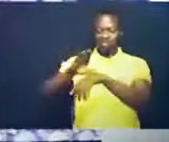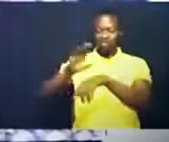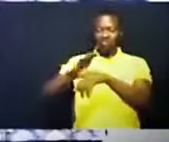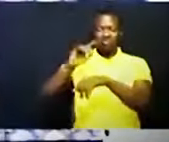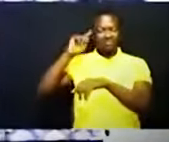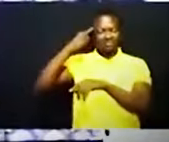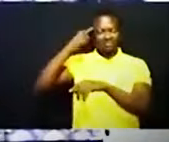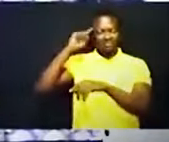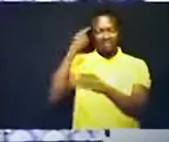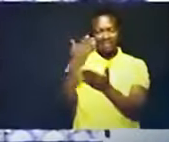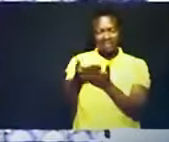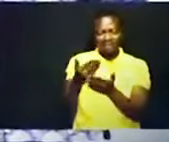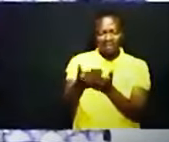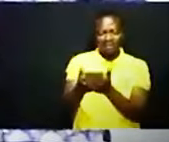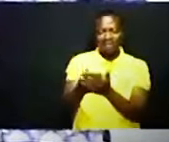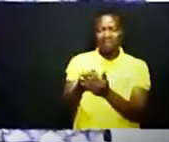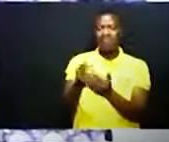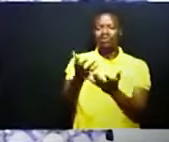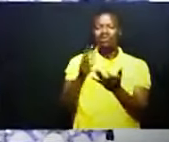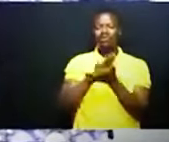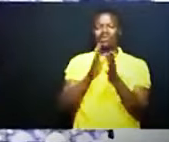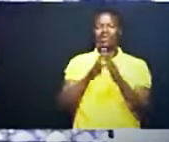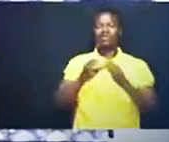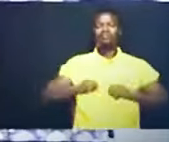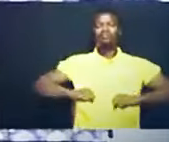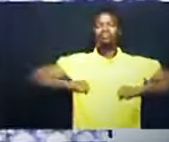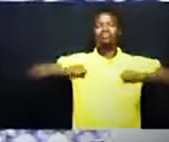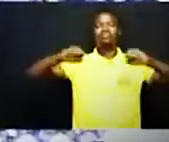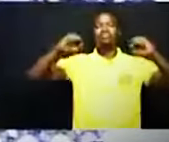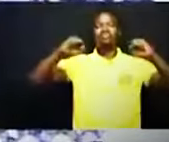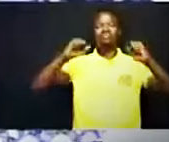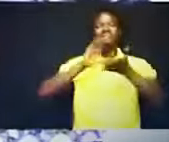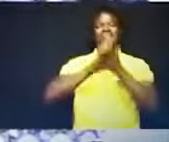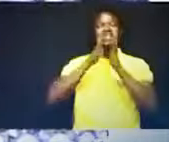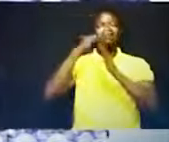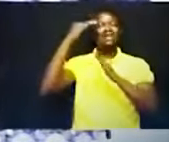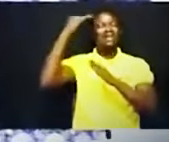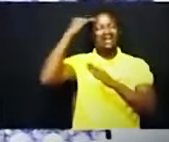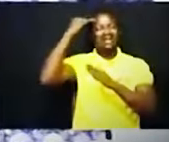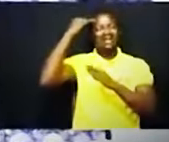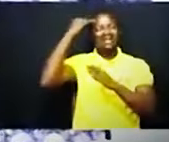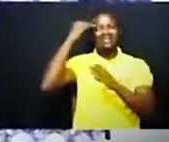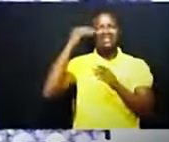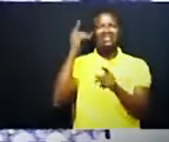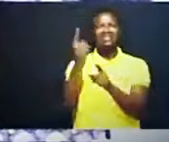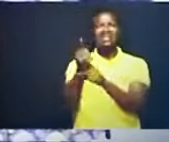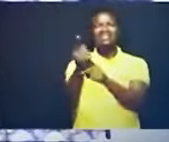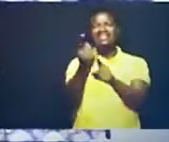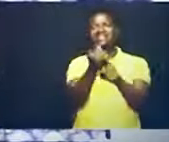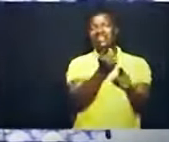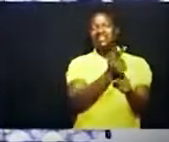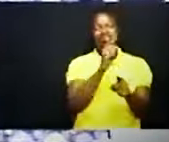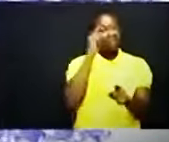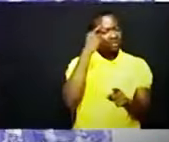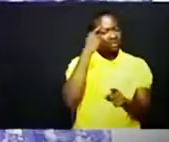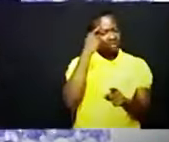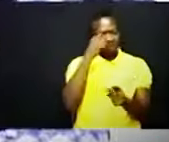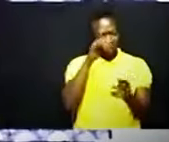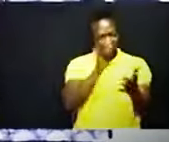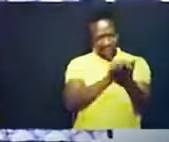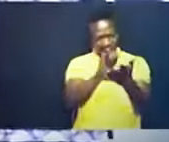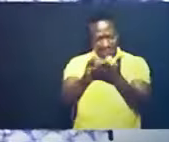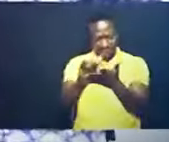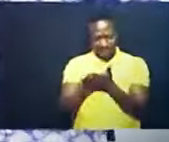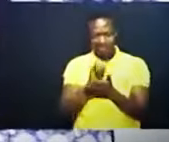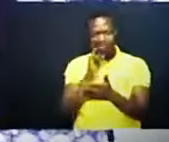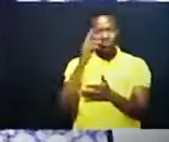power. It is about how to be at the top, not the tail. This is not why God has called us. Enti debi aye kwa